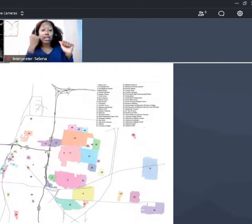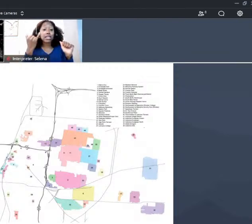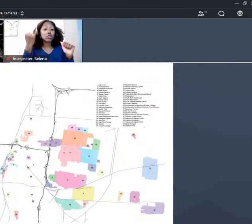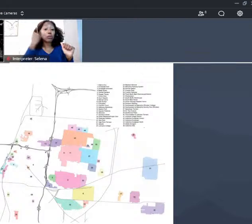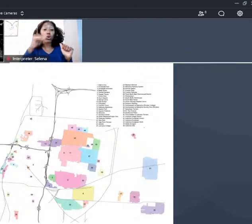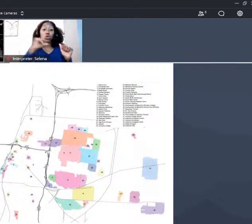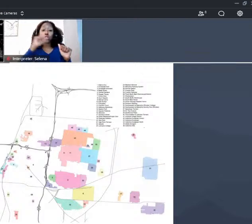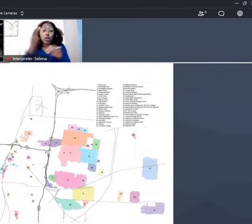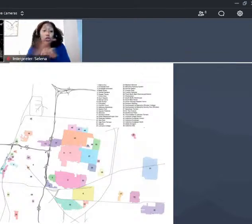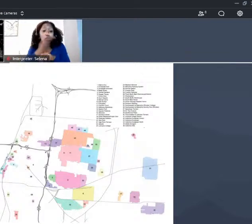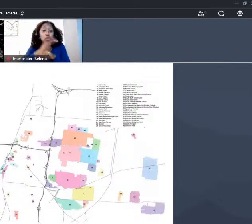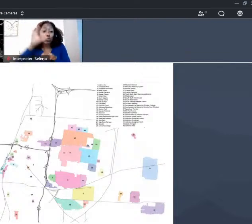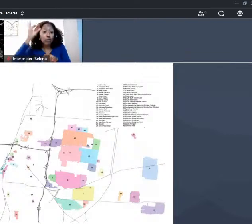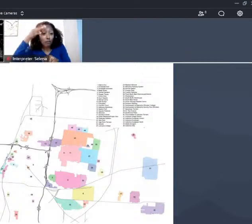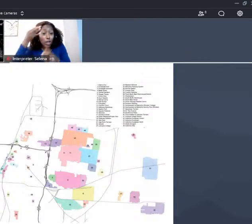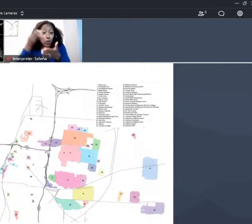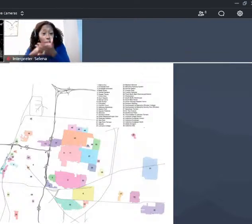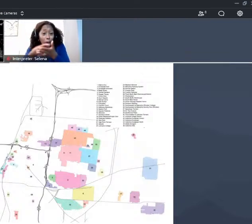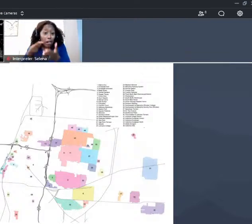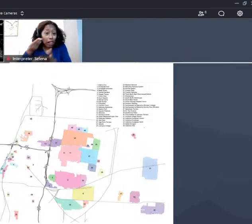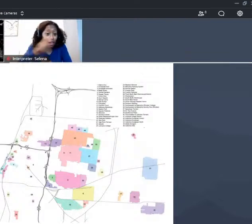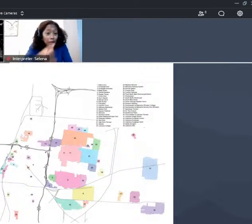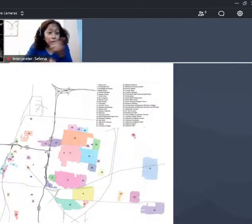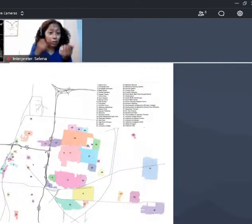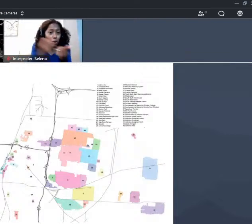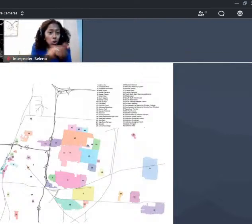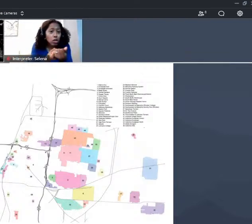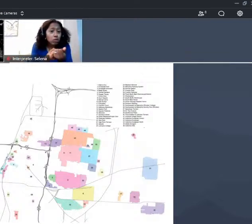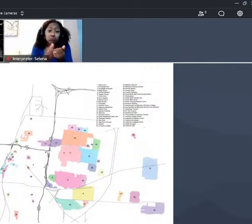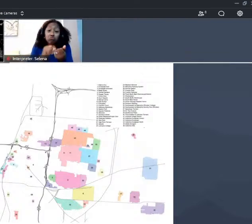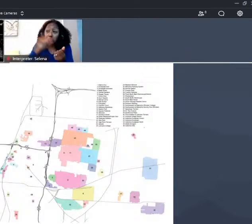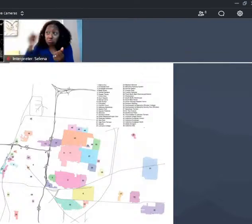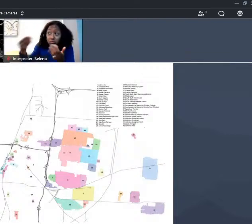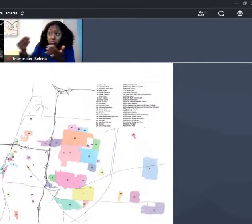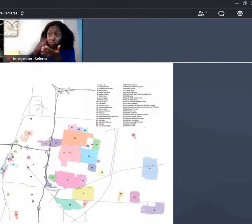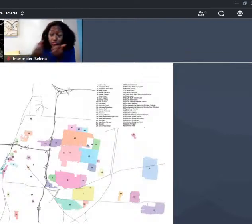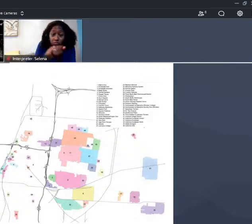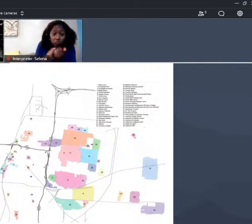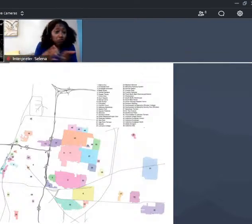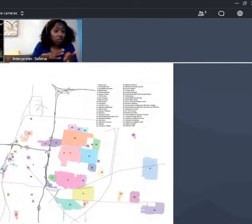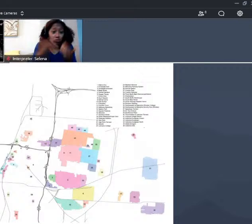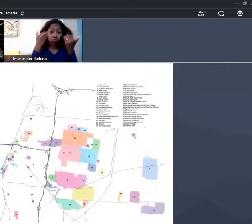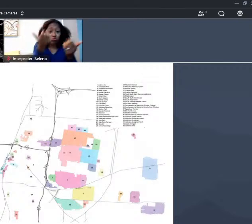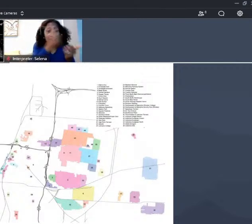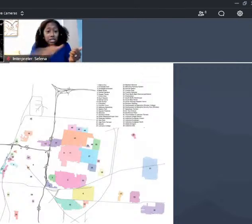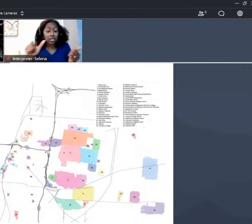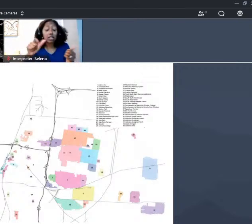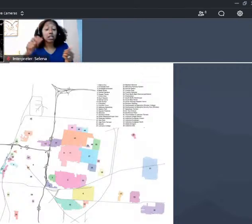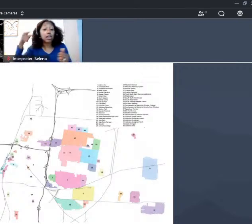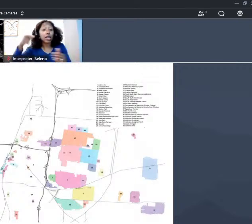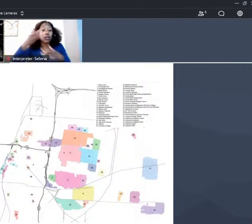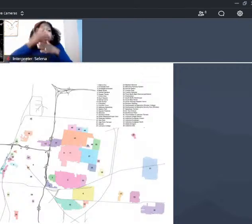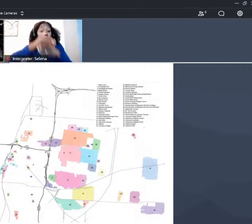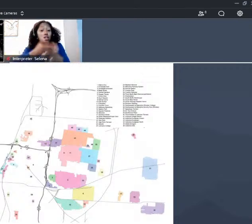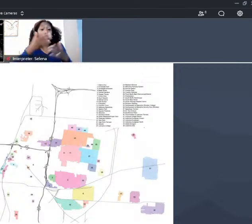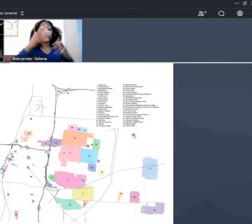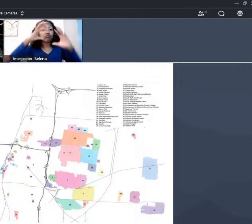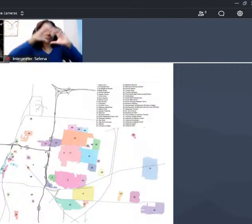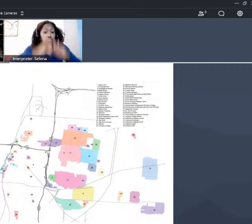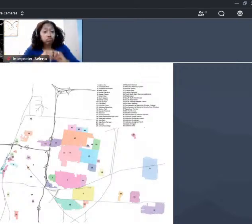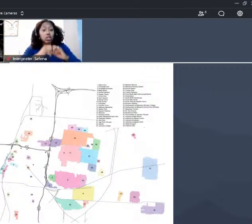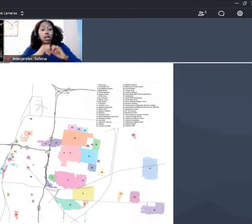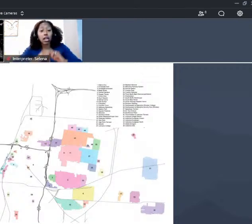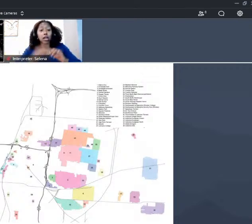A national district does not limit you from demolishing your building, rebuilding it in an inappropriate, quote